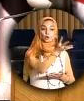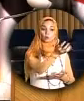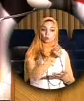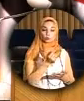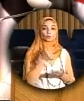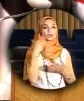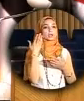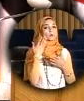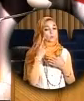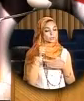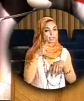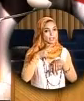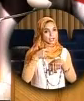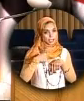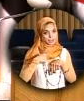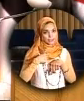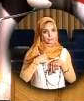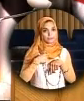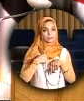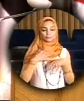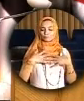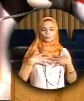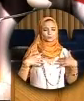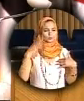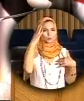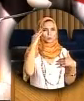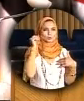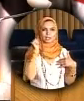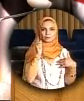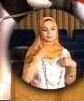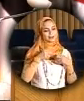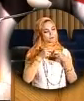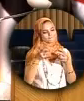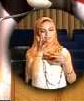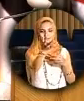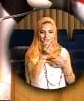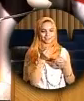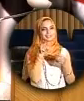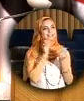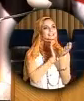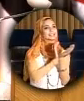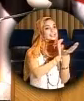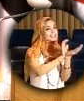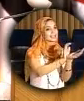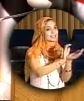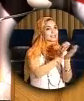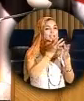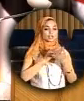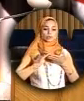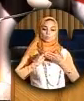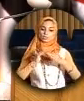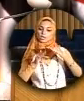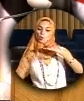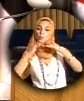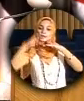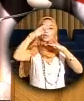in enhancing the lives of people with disabilities, and as a testament that we still have a long way to go